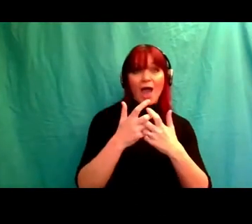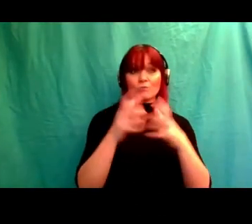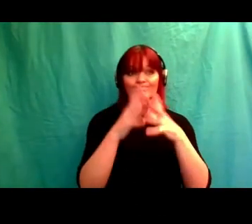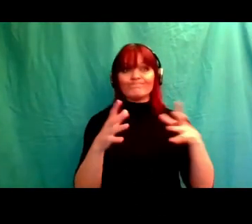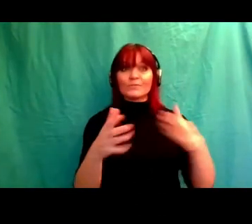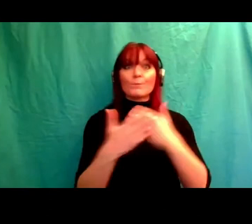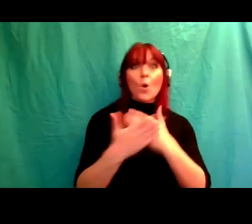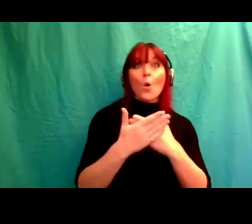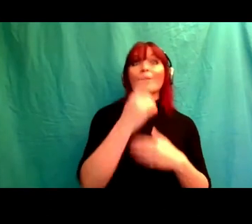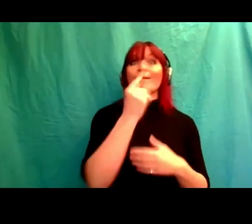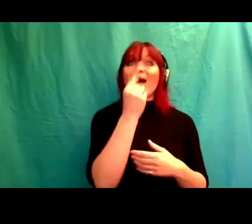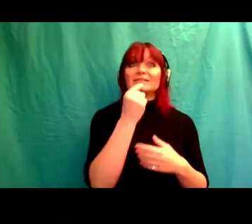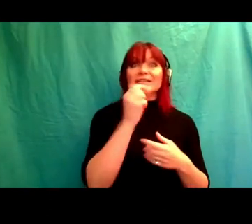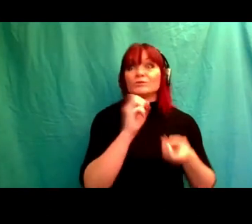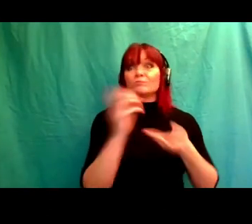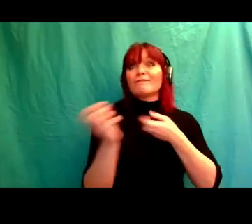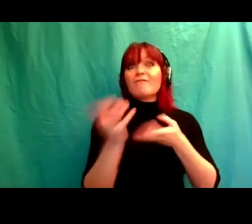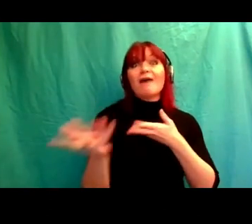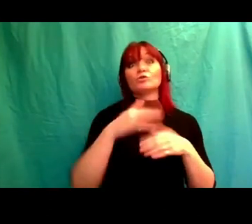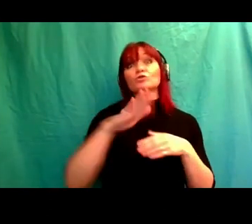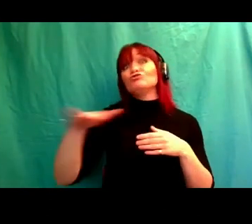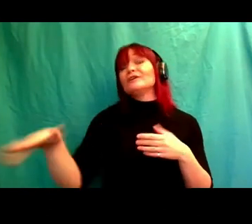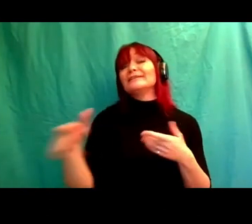as well as do all of the other things which are more sort of a